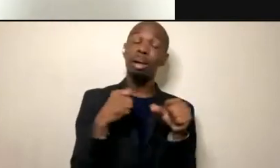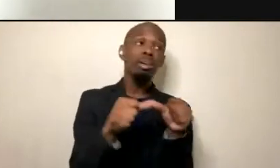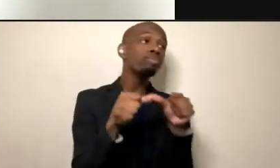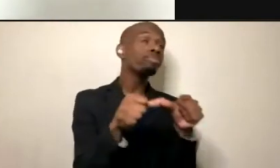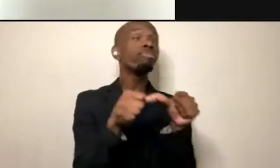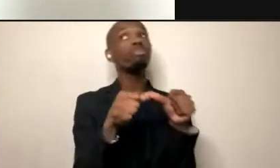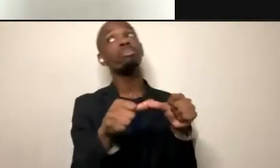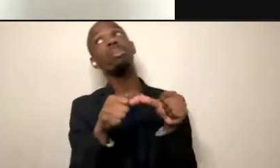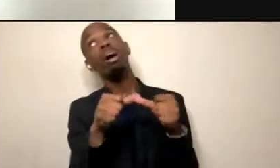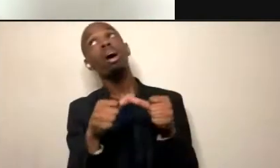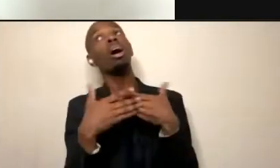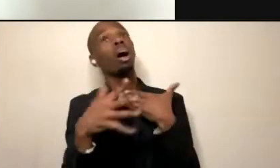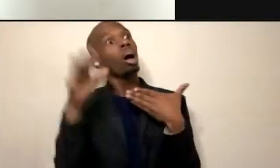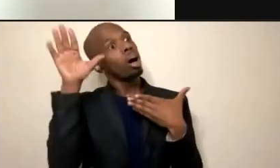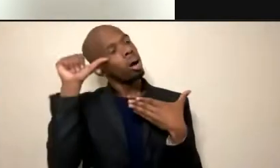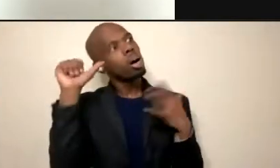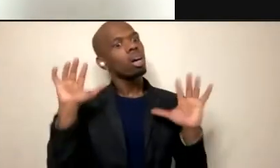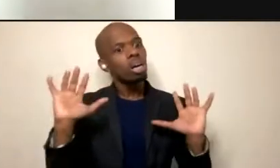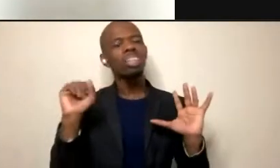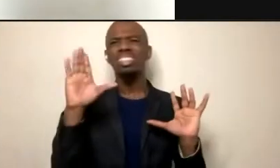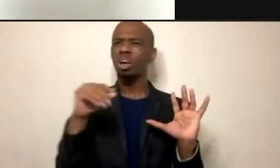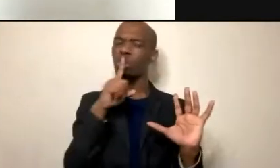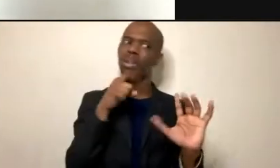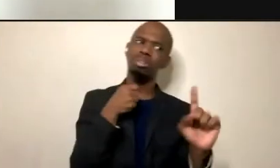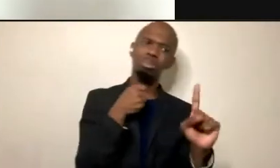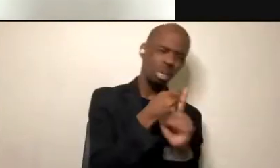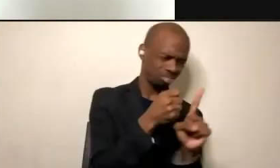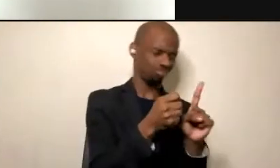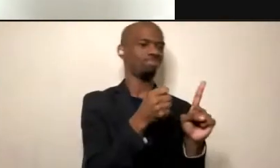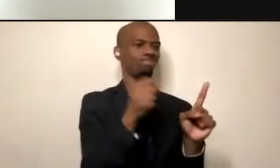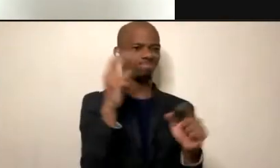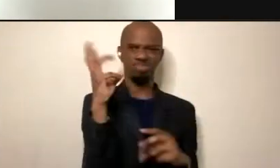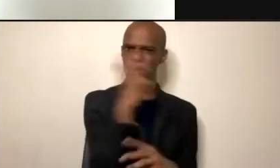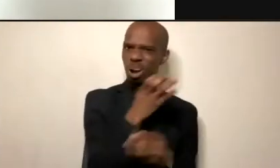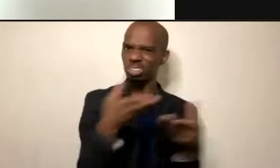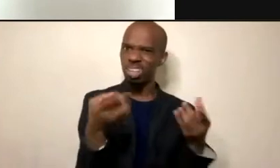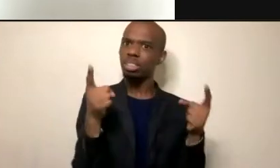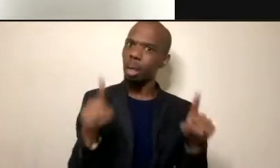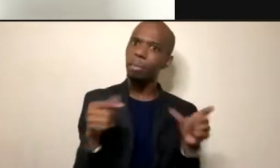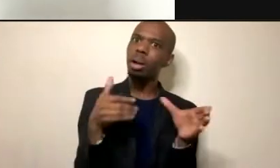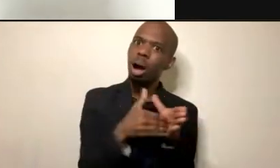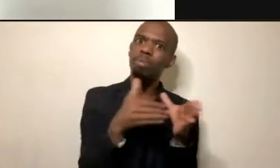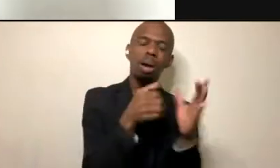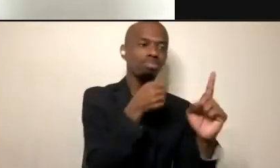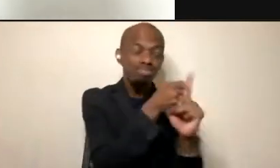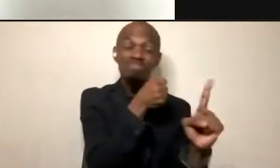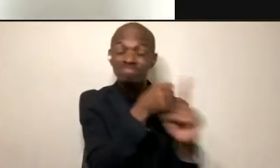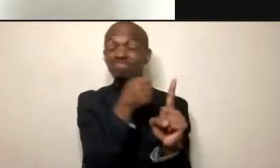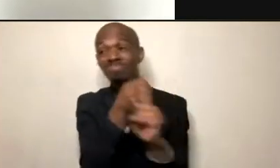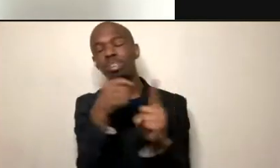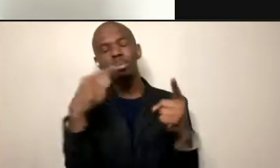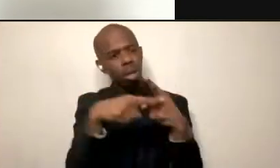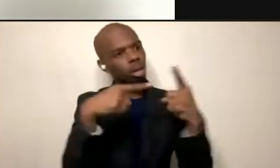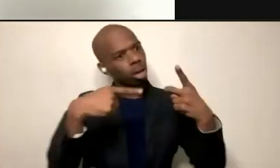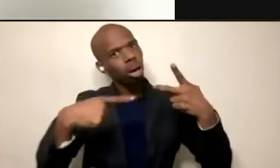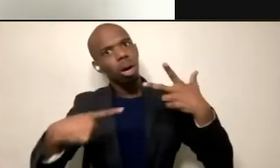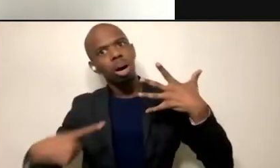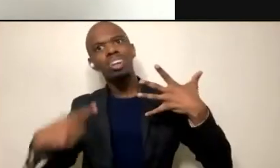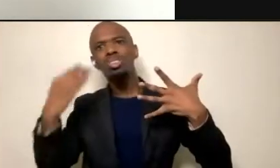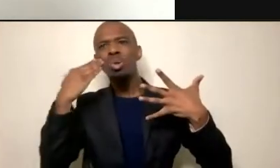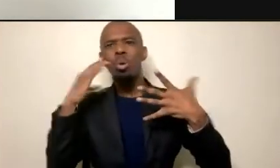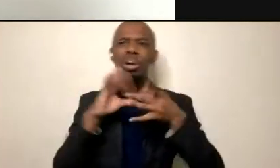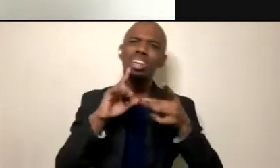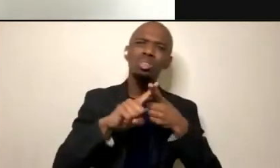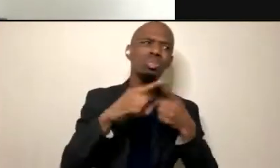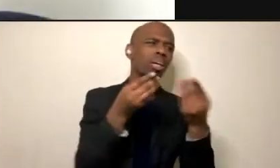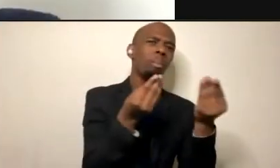thing happen after another, in terms of like monies, like people paying me